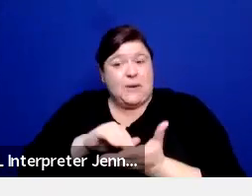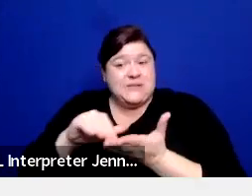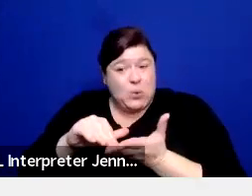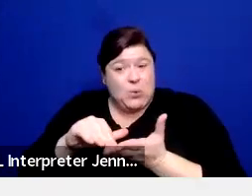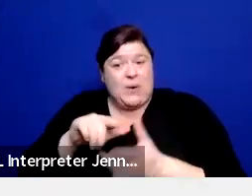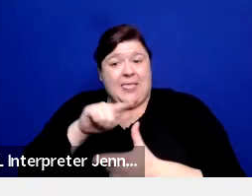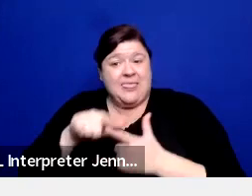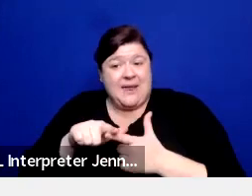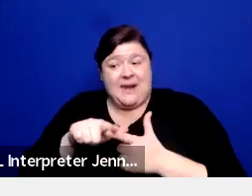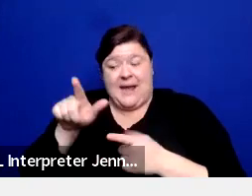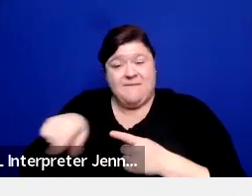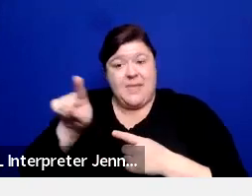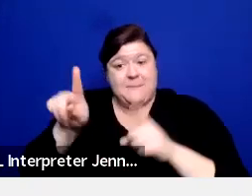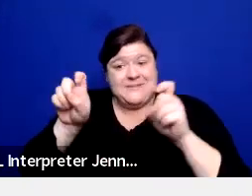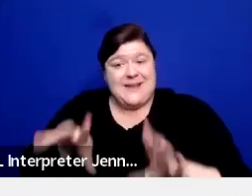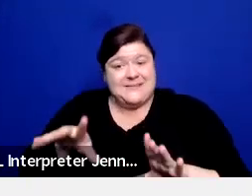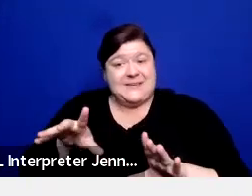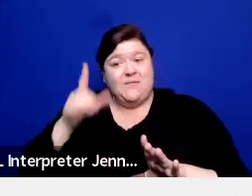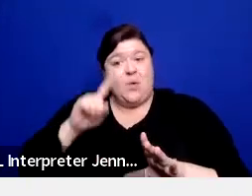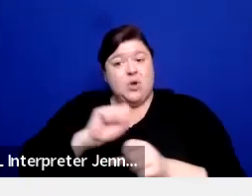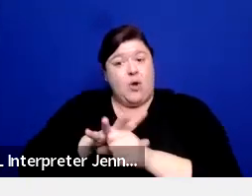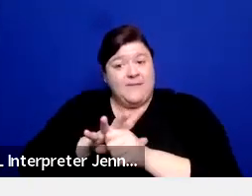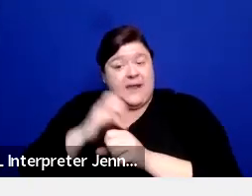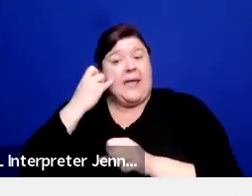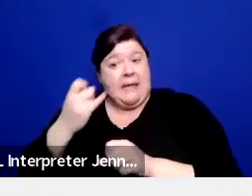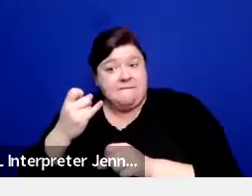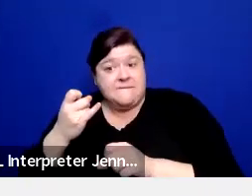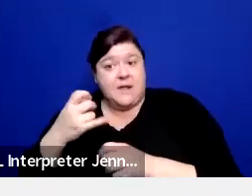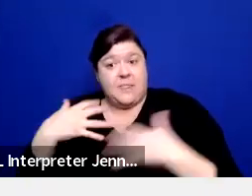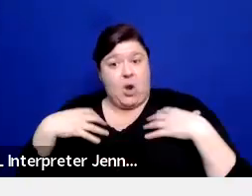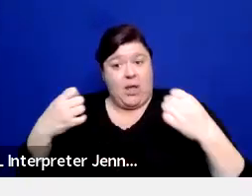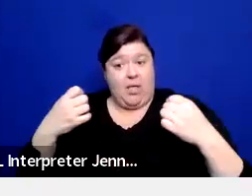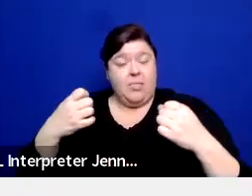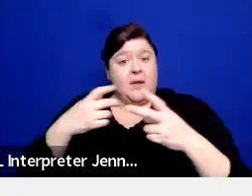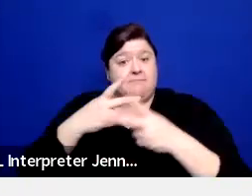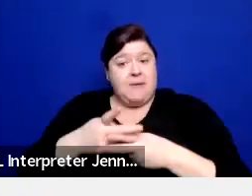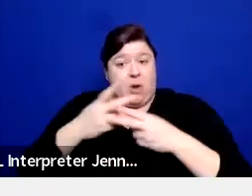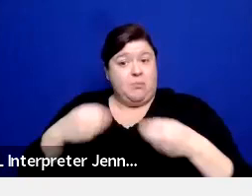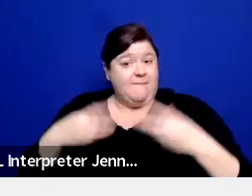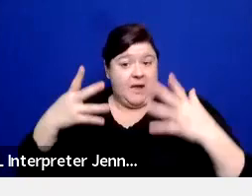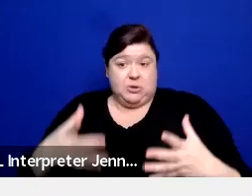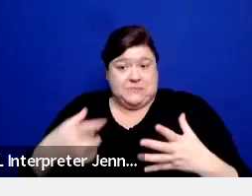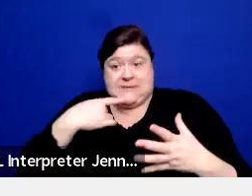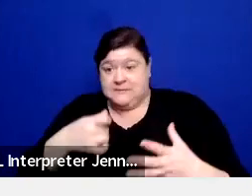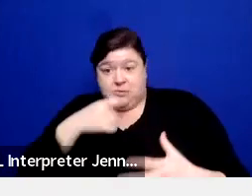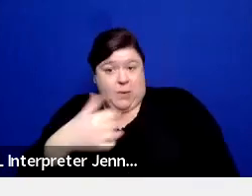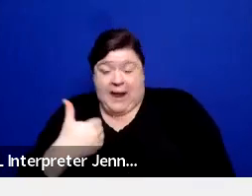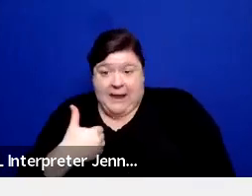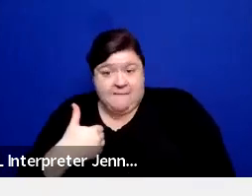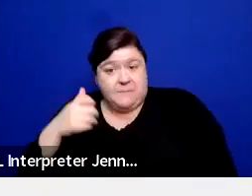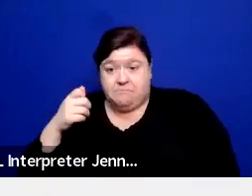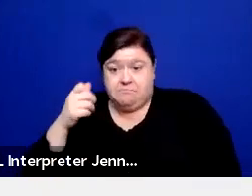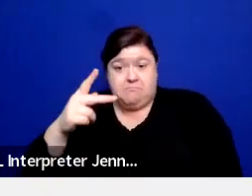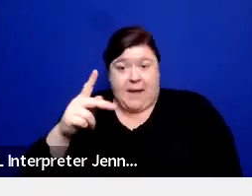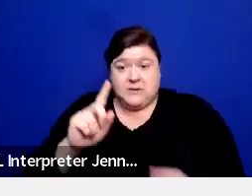have that child tested for COVID. And if that child is determined by their healthcare provider not to have COVID, then that child can return after